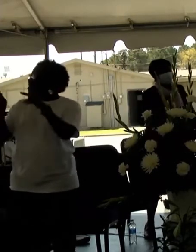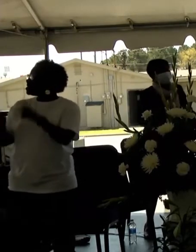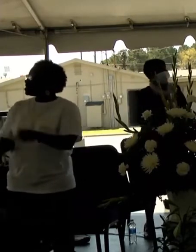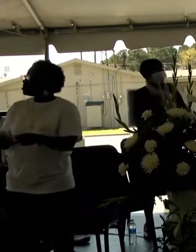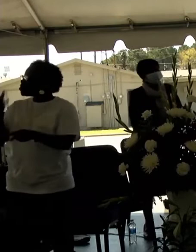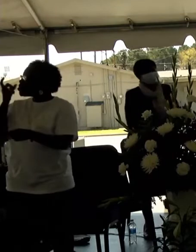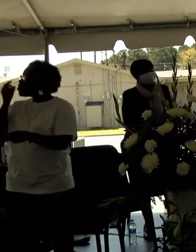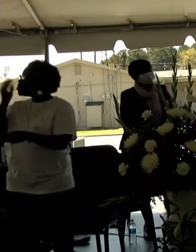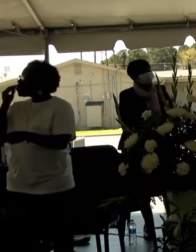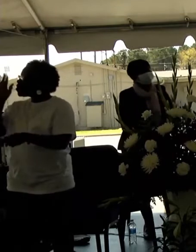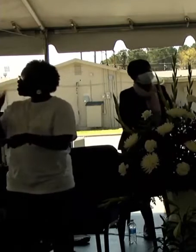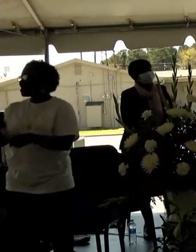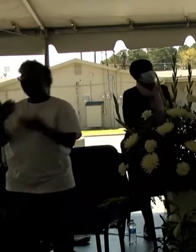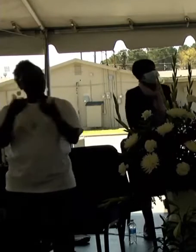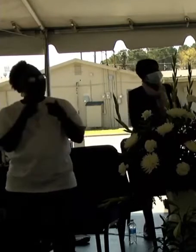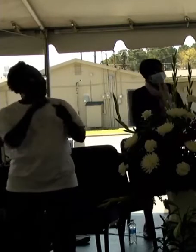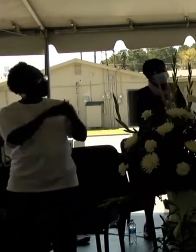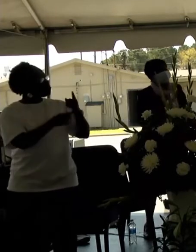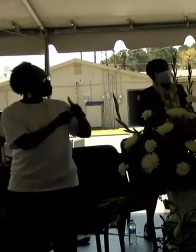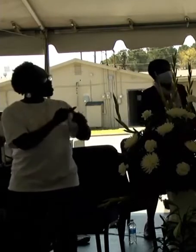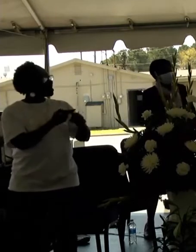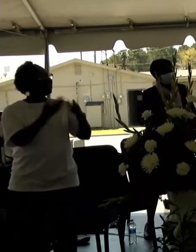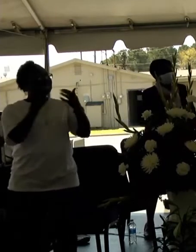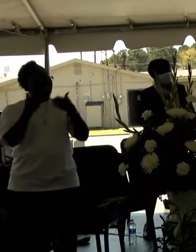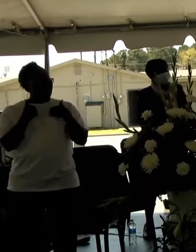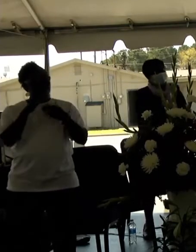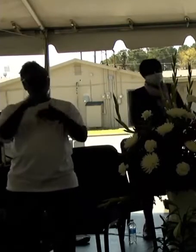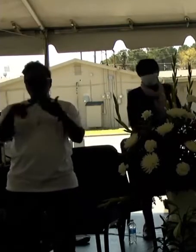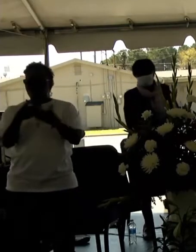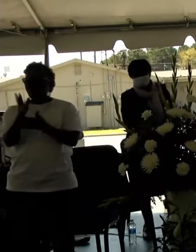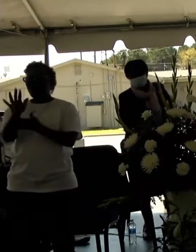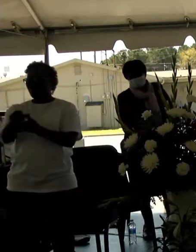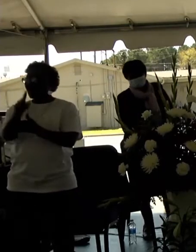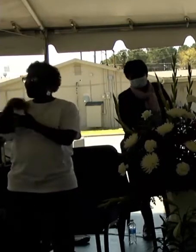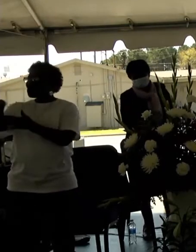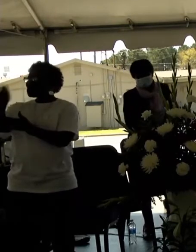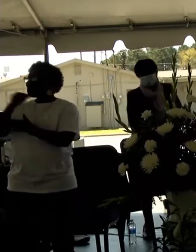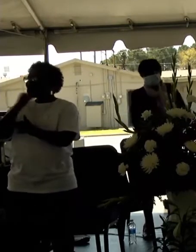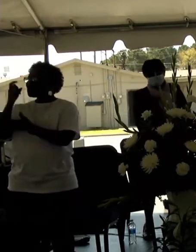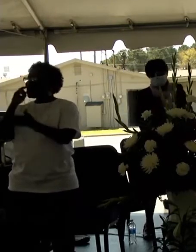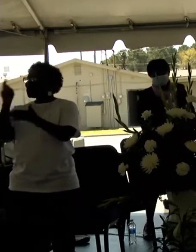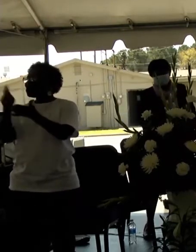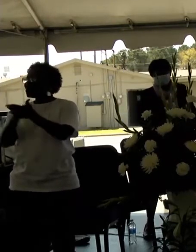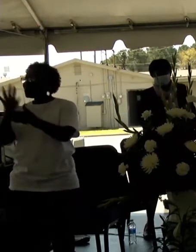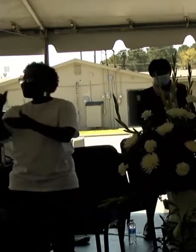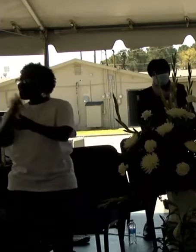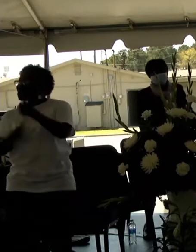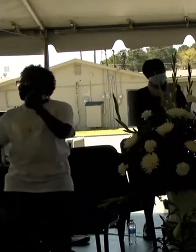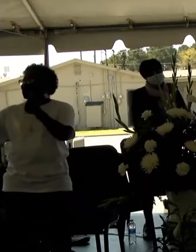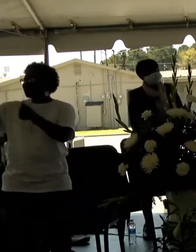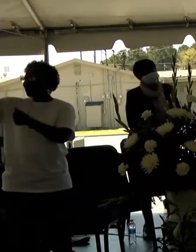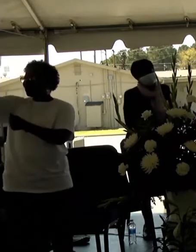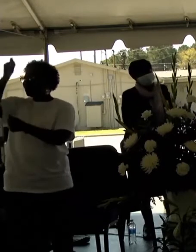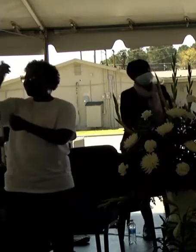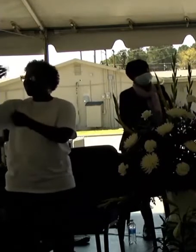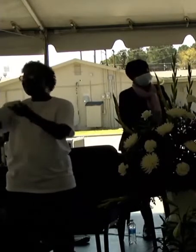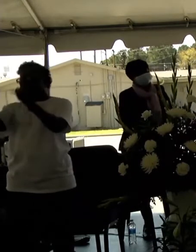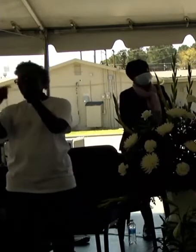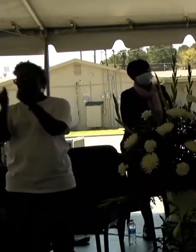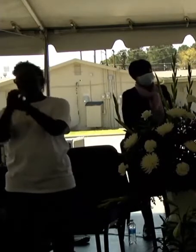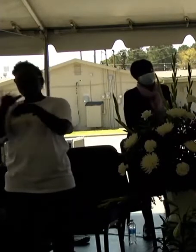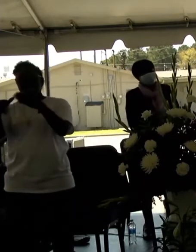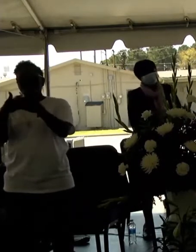friends, you didn't know it came with all that? You didn't realize that promotion came with all